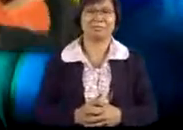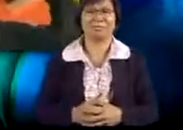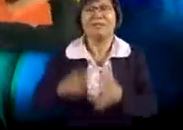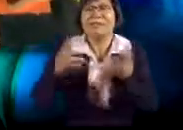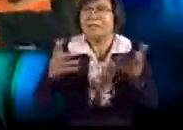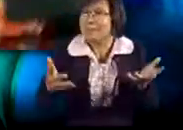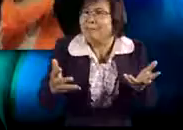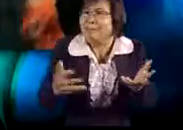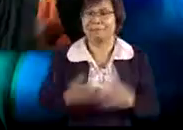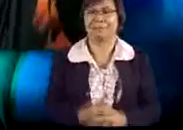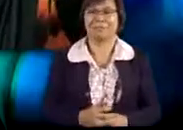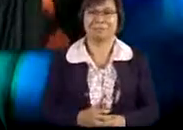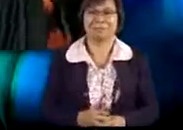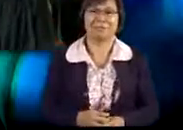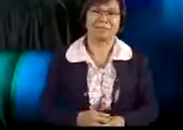Huh?